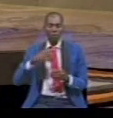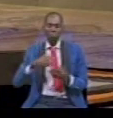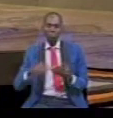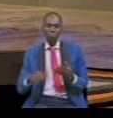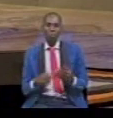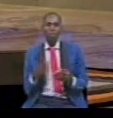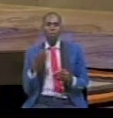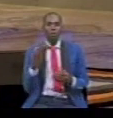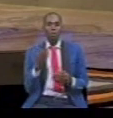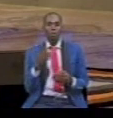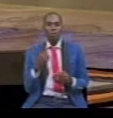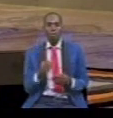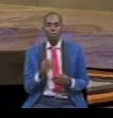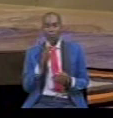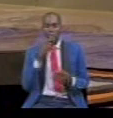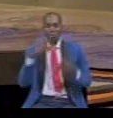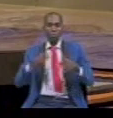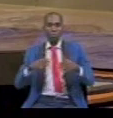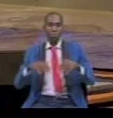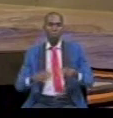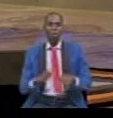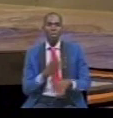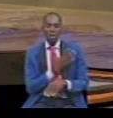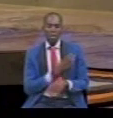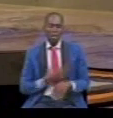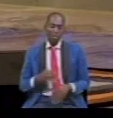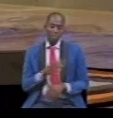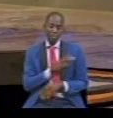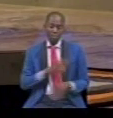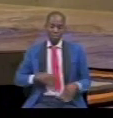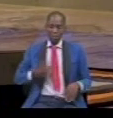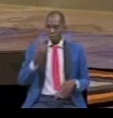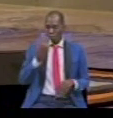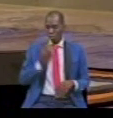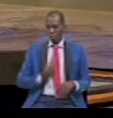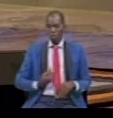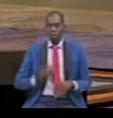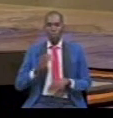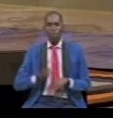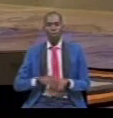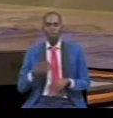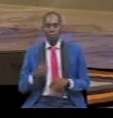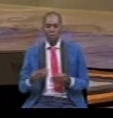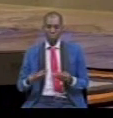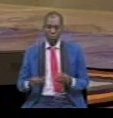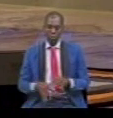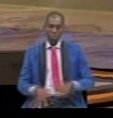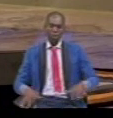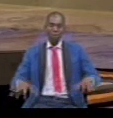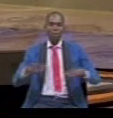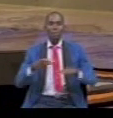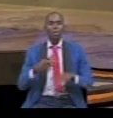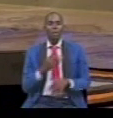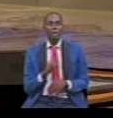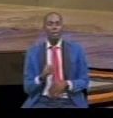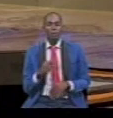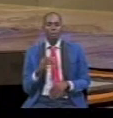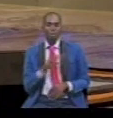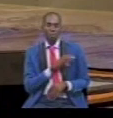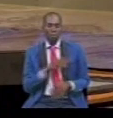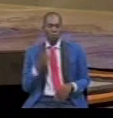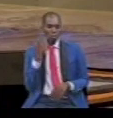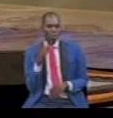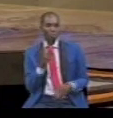sea, and he alone on the land. And he saw them toiling in rowing, for